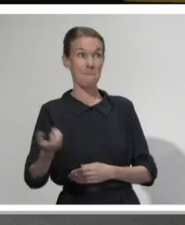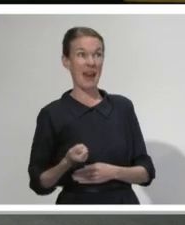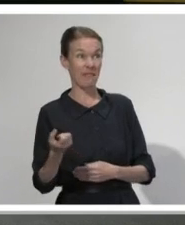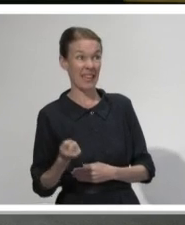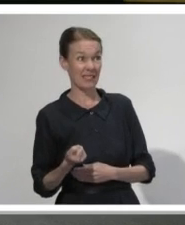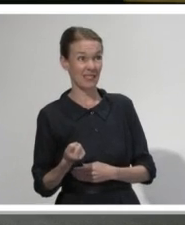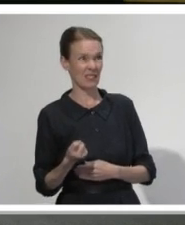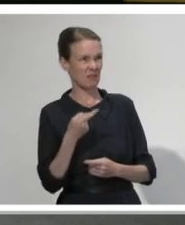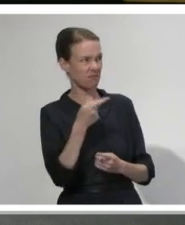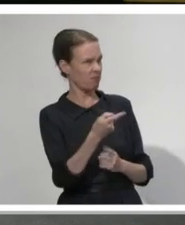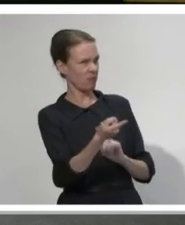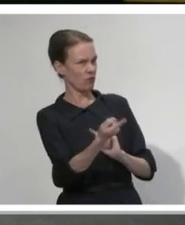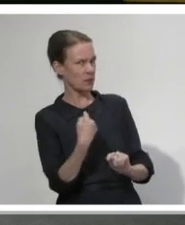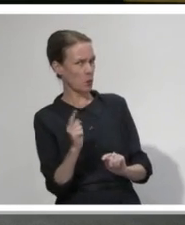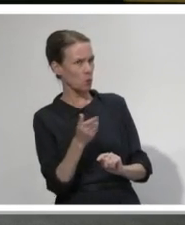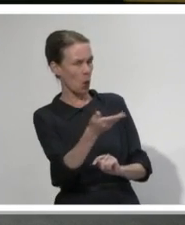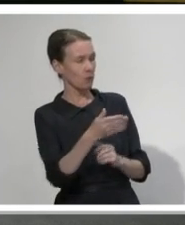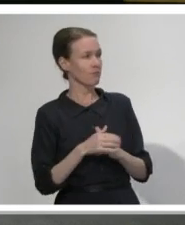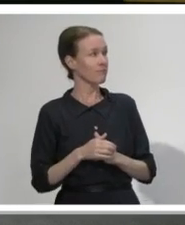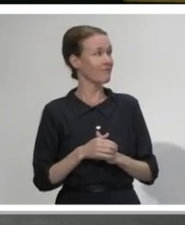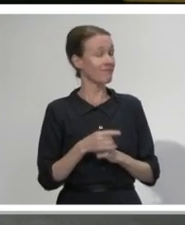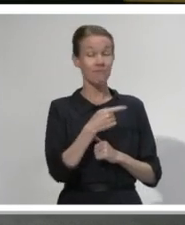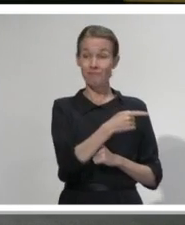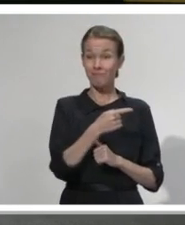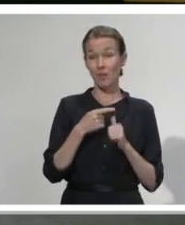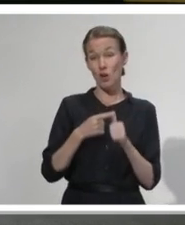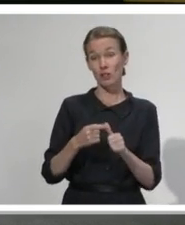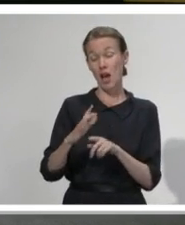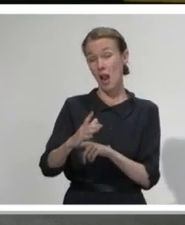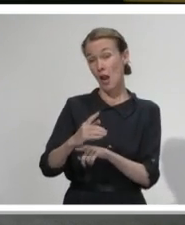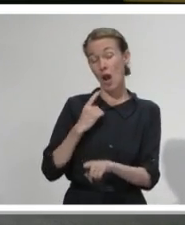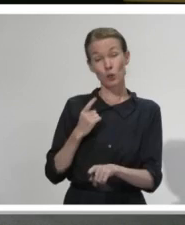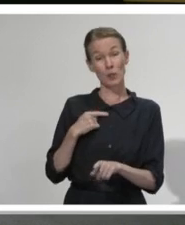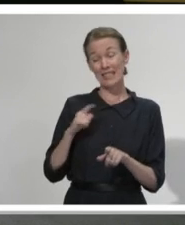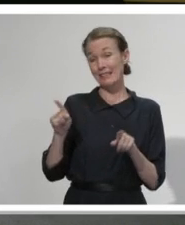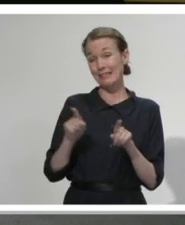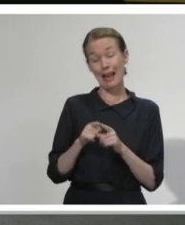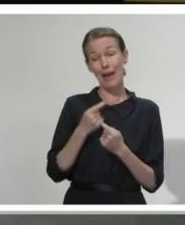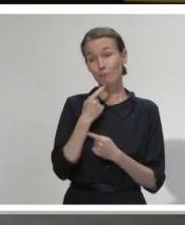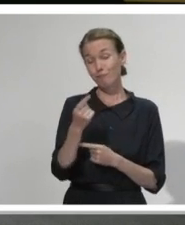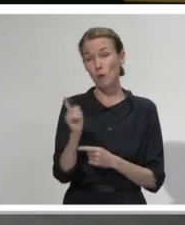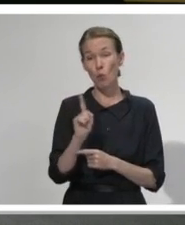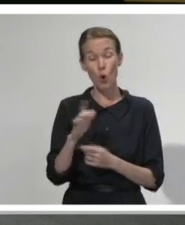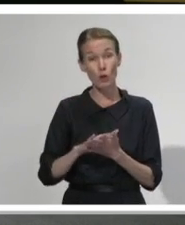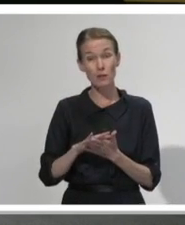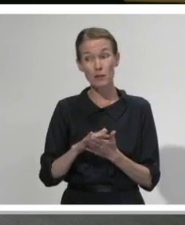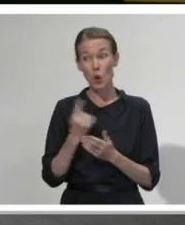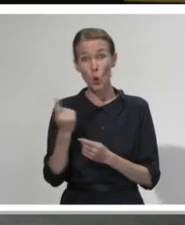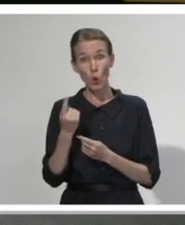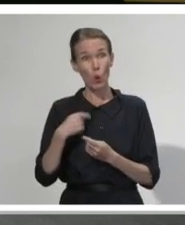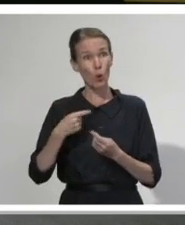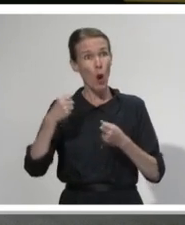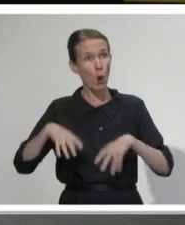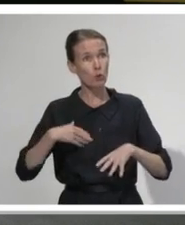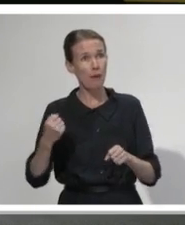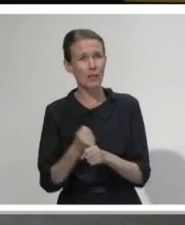I said last week when we were talking about this, it's extremely distressing for every single New Zealander who loses their job and finds themselves